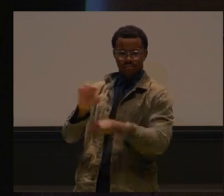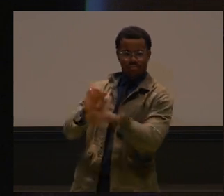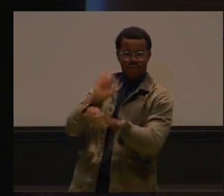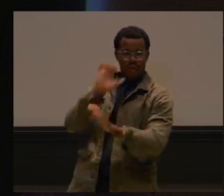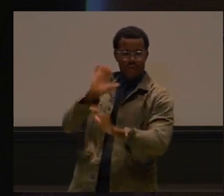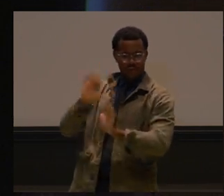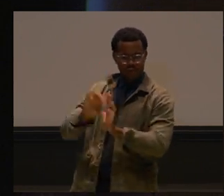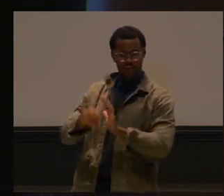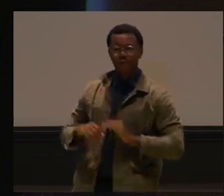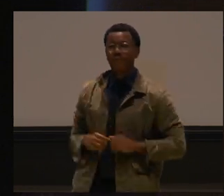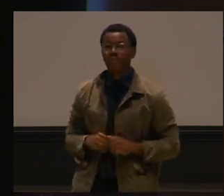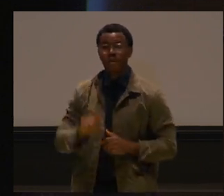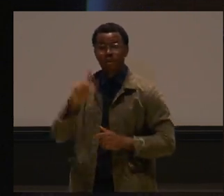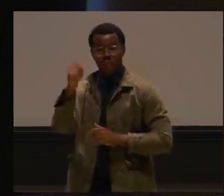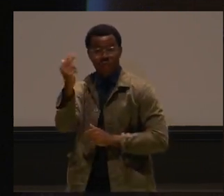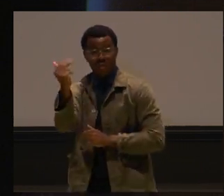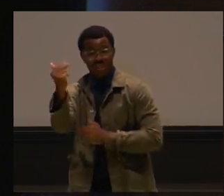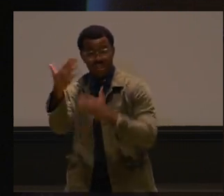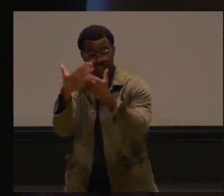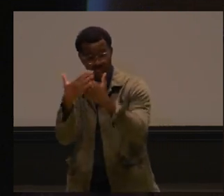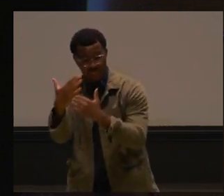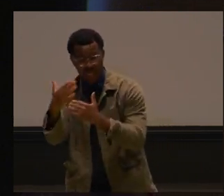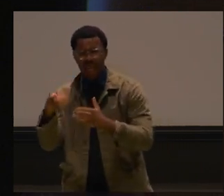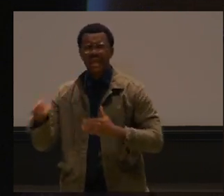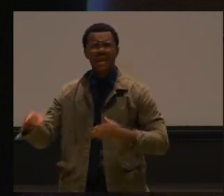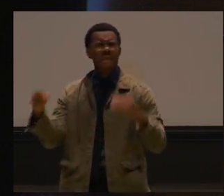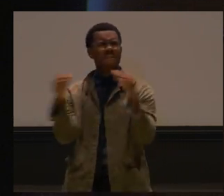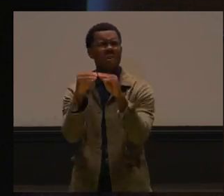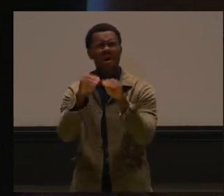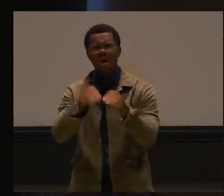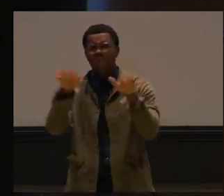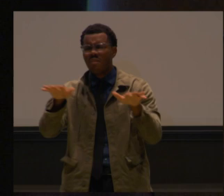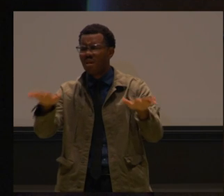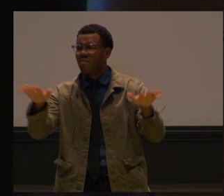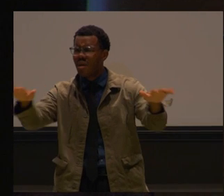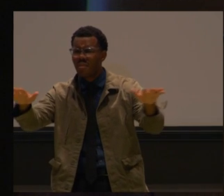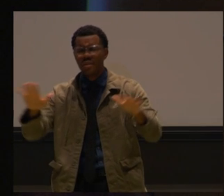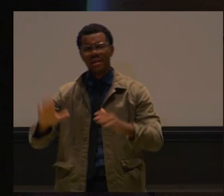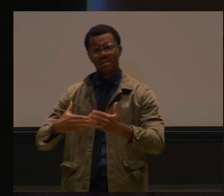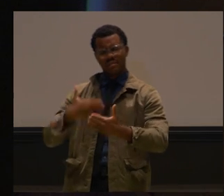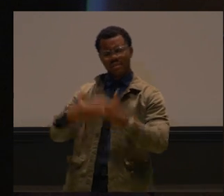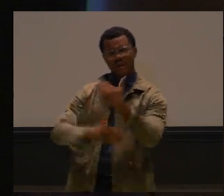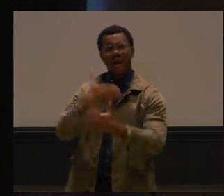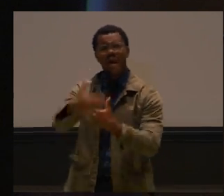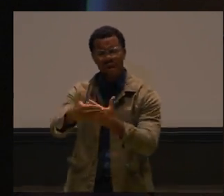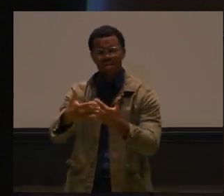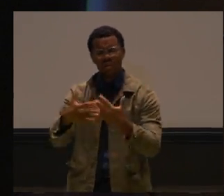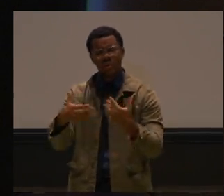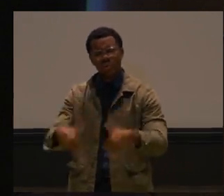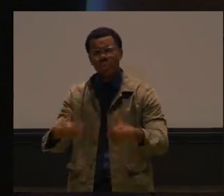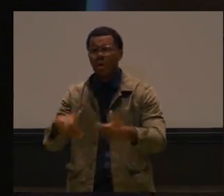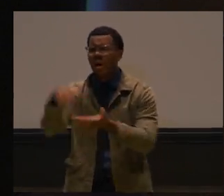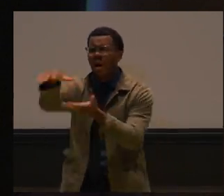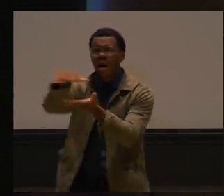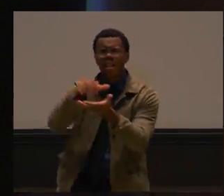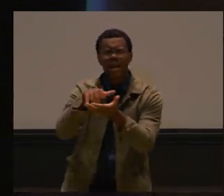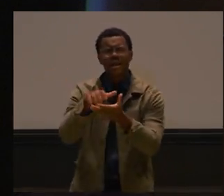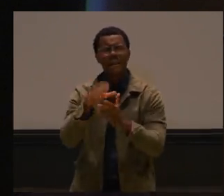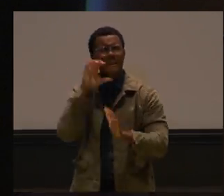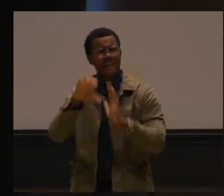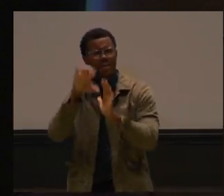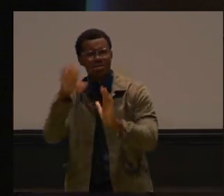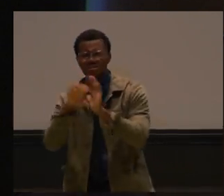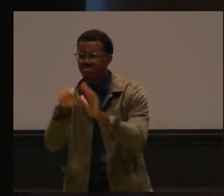that 2013 breakthrough, Quinn has been expanding and refining a process in which he collects images from mass media that call out to